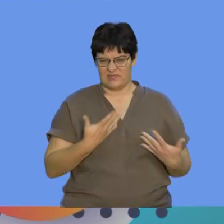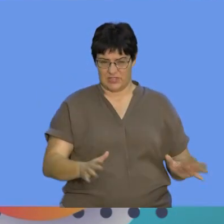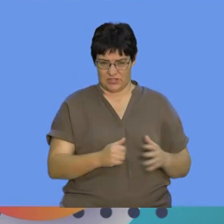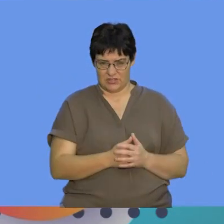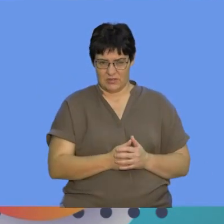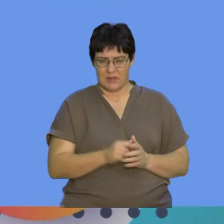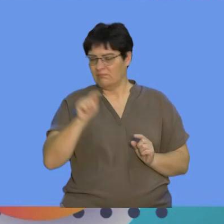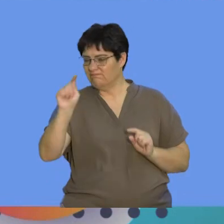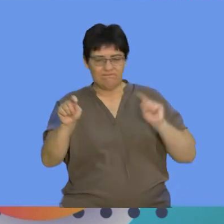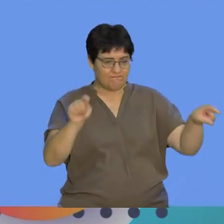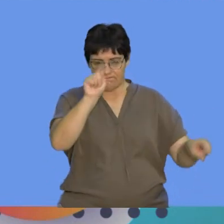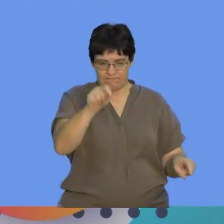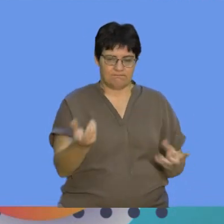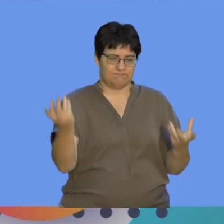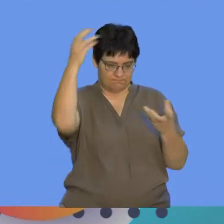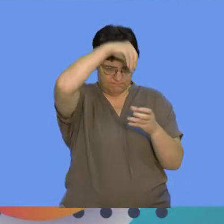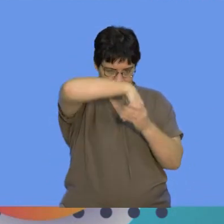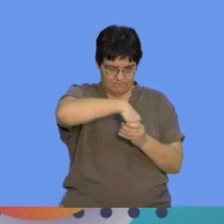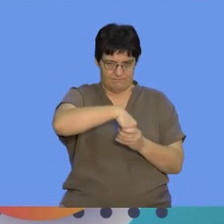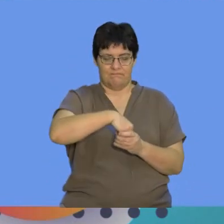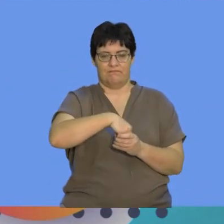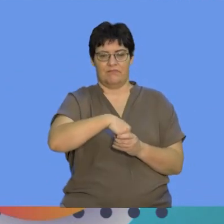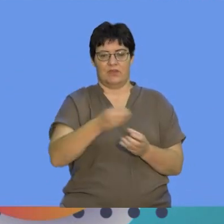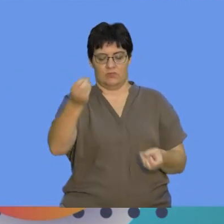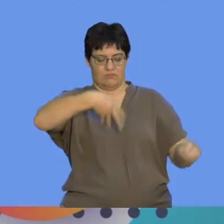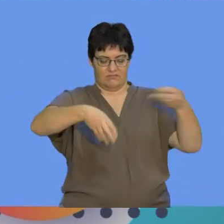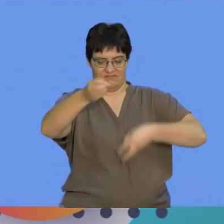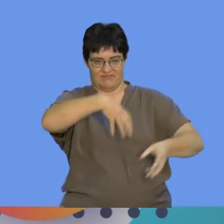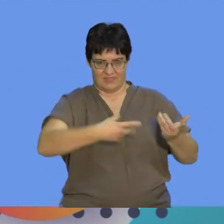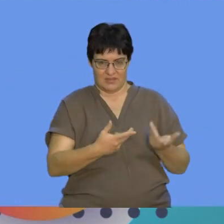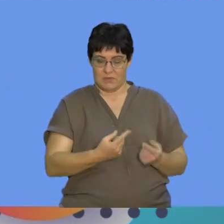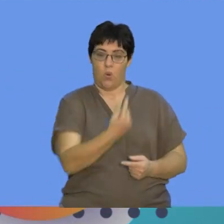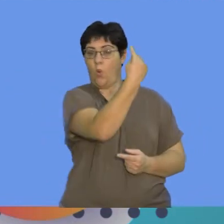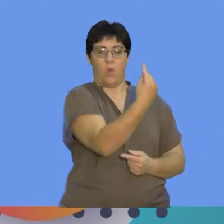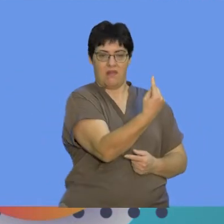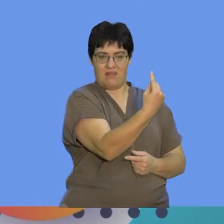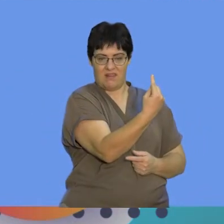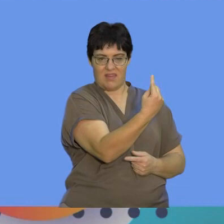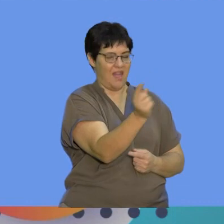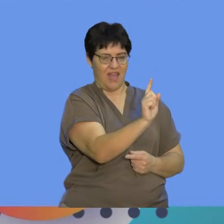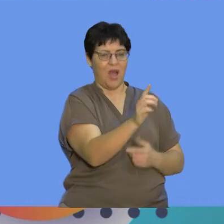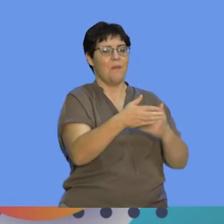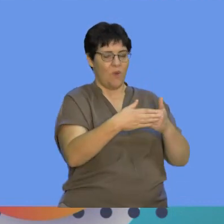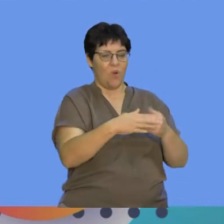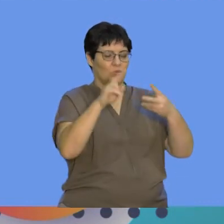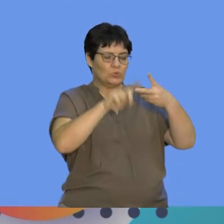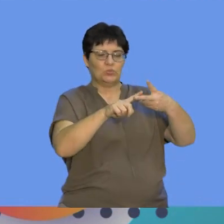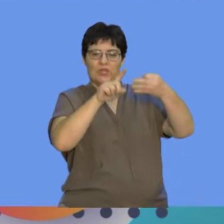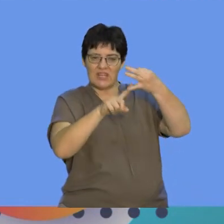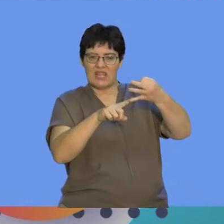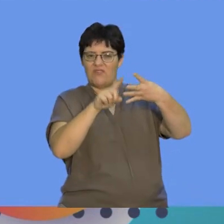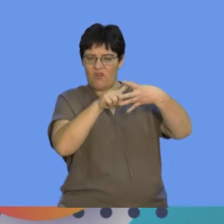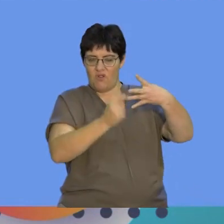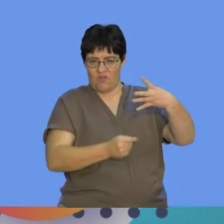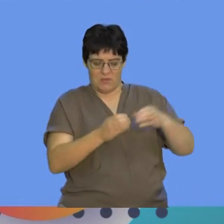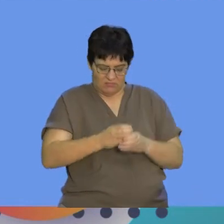of components coming together, So it's more than one type of a substance within the same space. It could be a container,